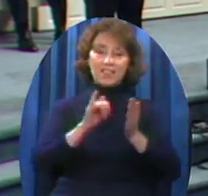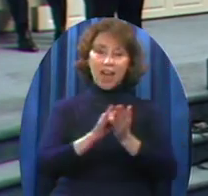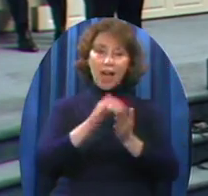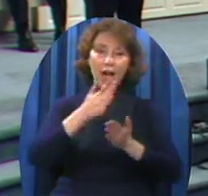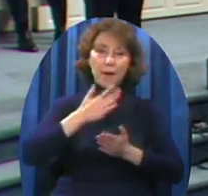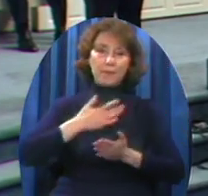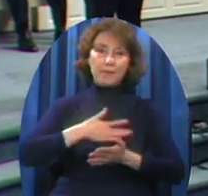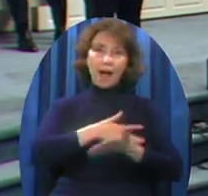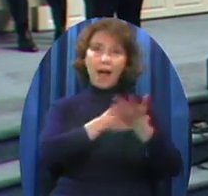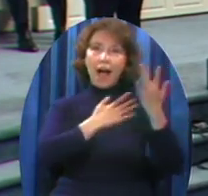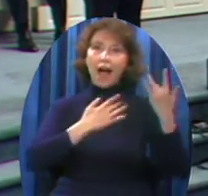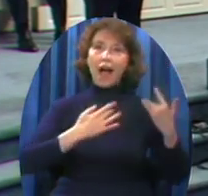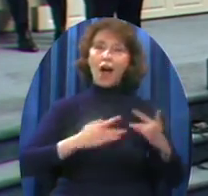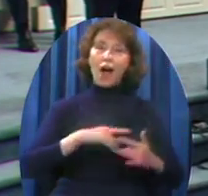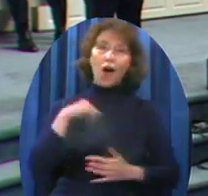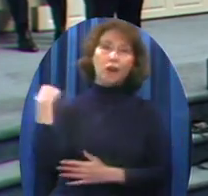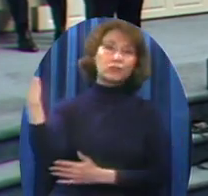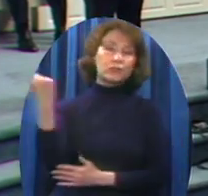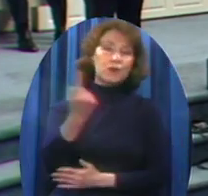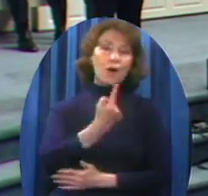always